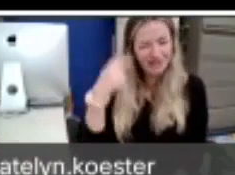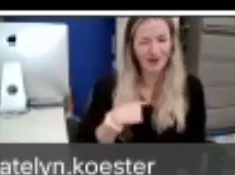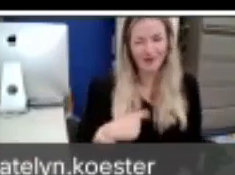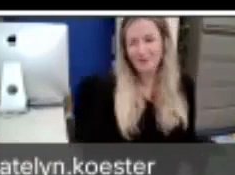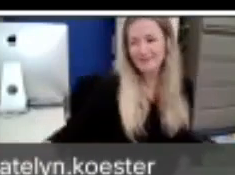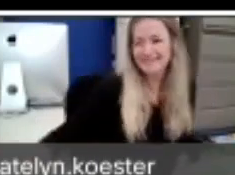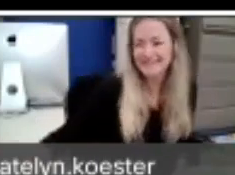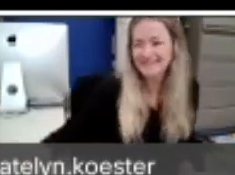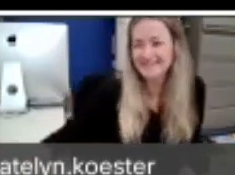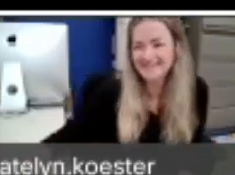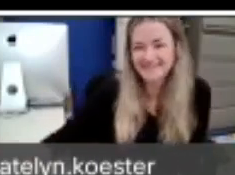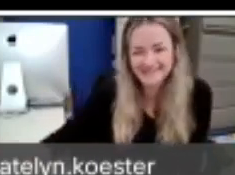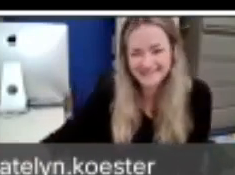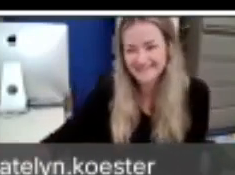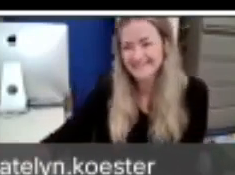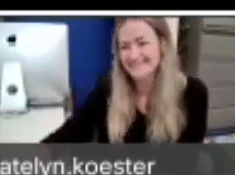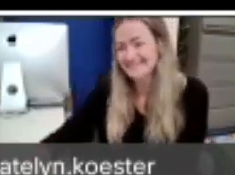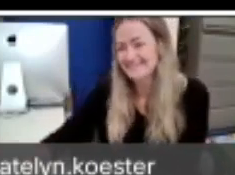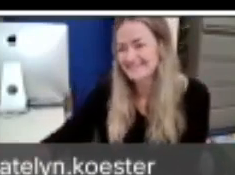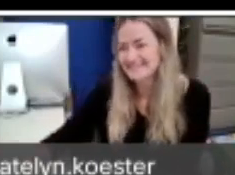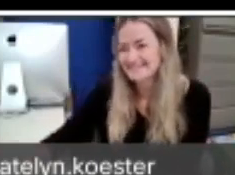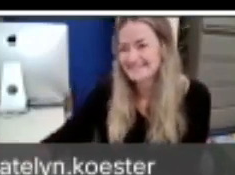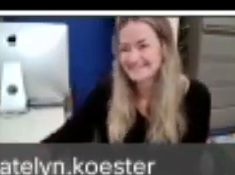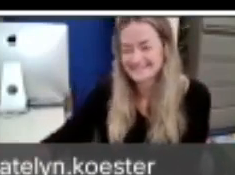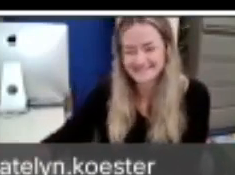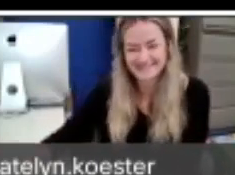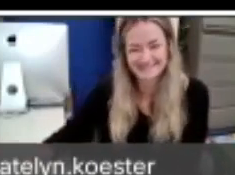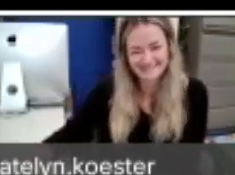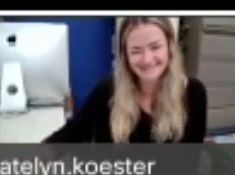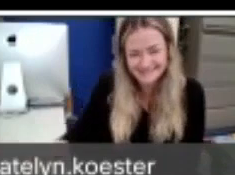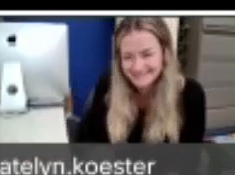Mm-hmm. I guess I should research that. I should know, right? Jeez.